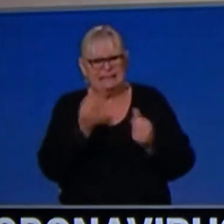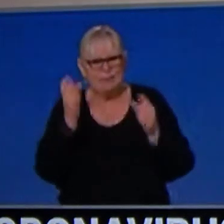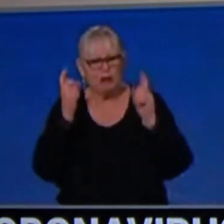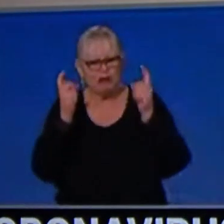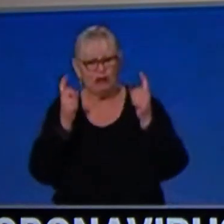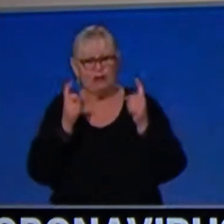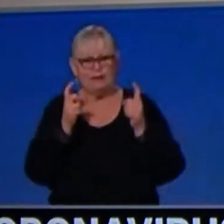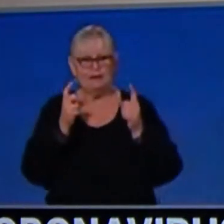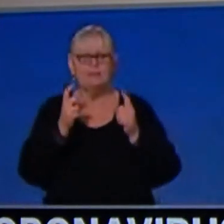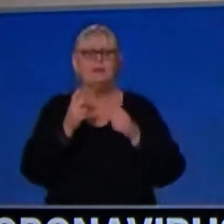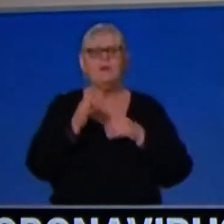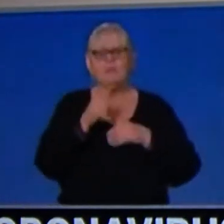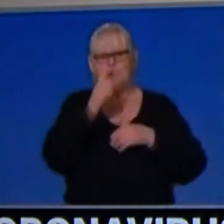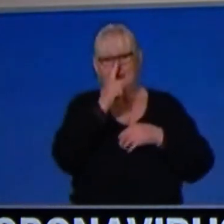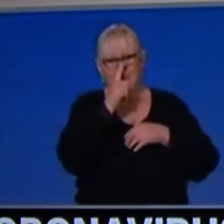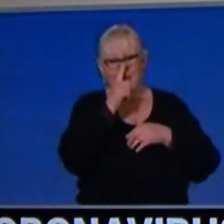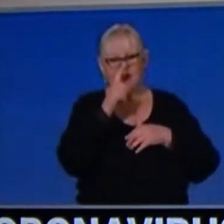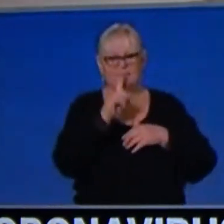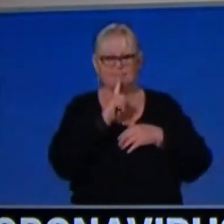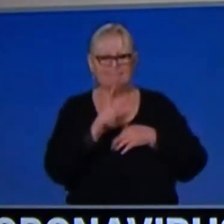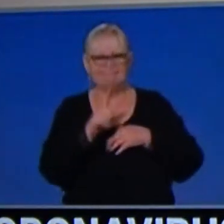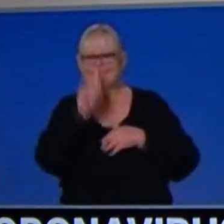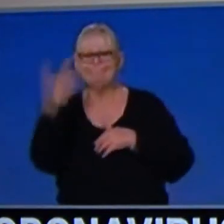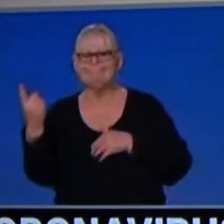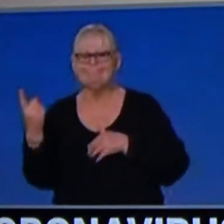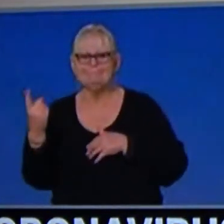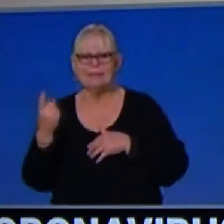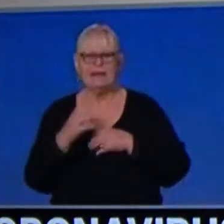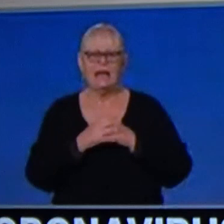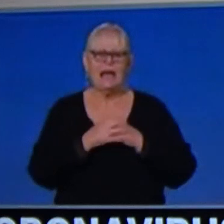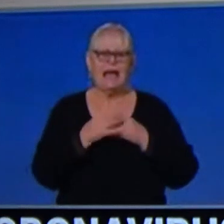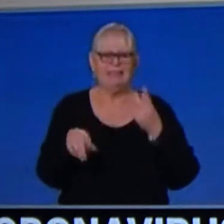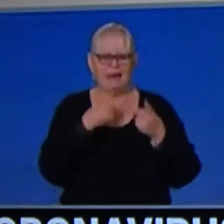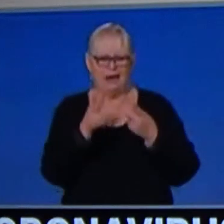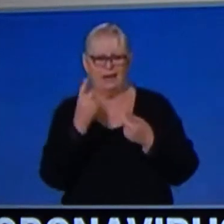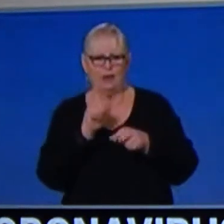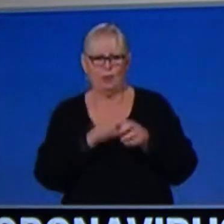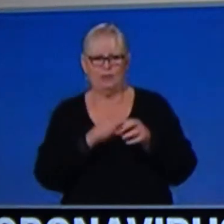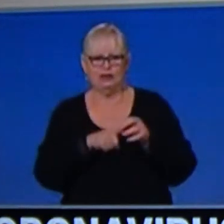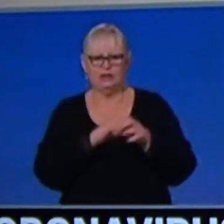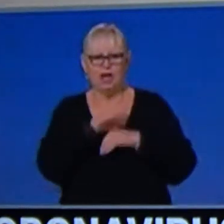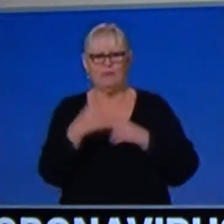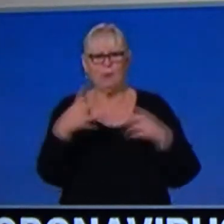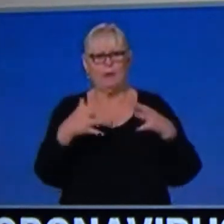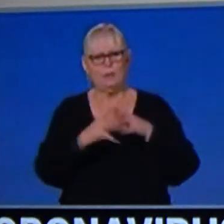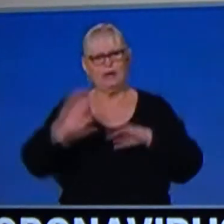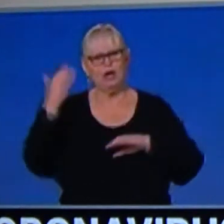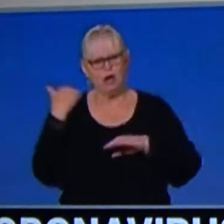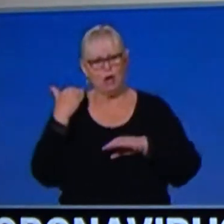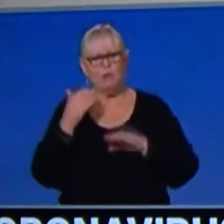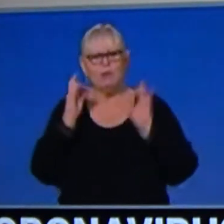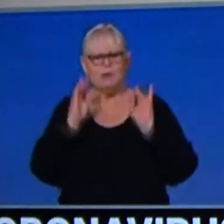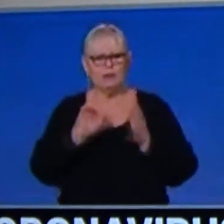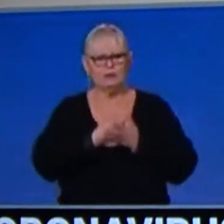who have been told, or prospective parents have been told they can't do that. And if I may, a technical question for Professor Murphy. About a week ago, you started